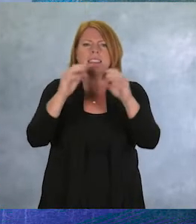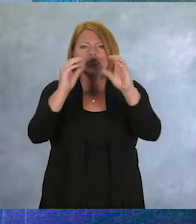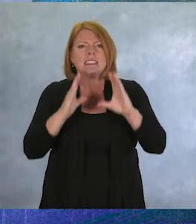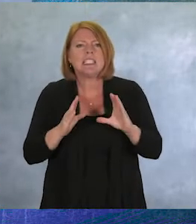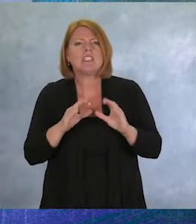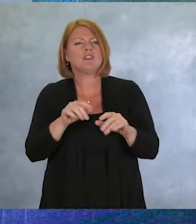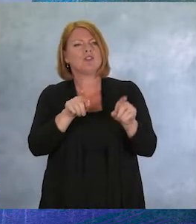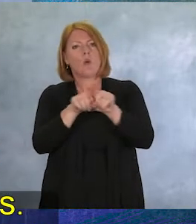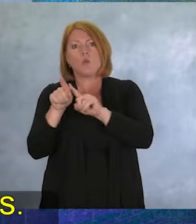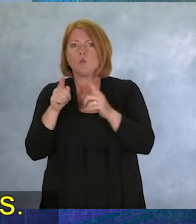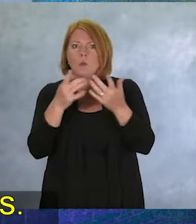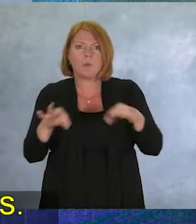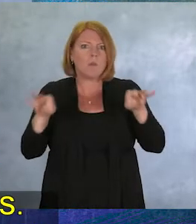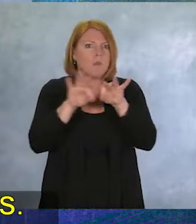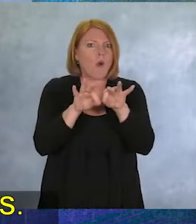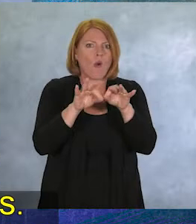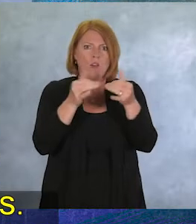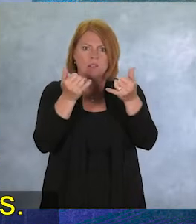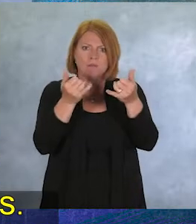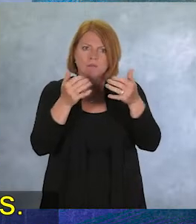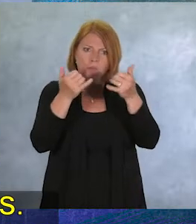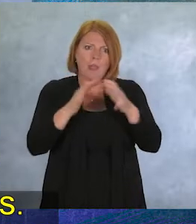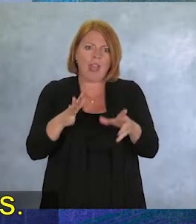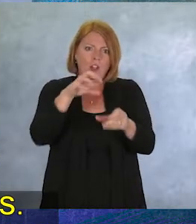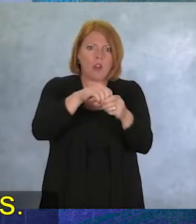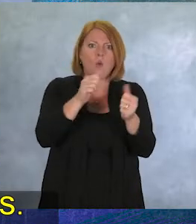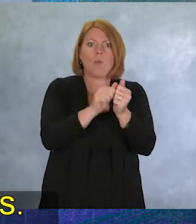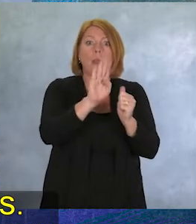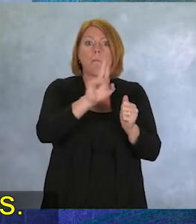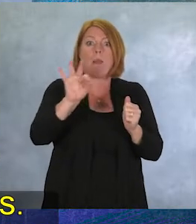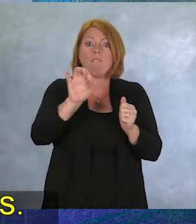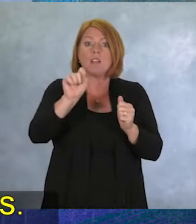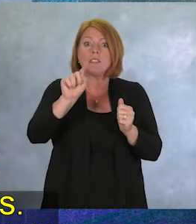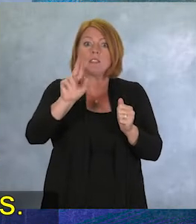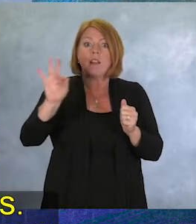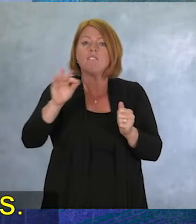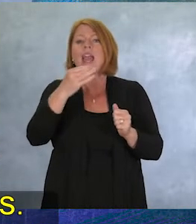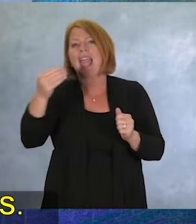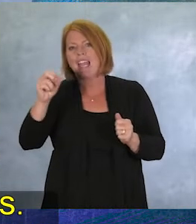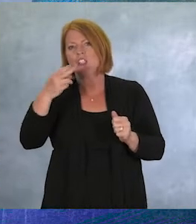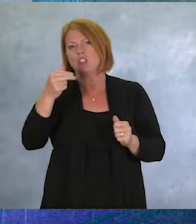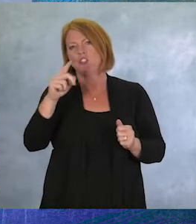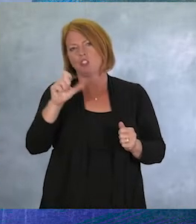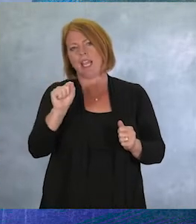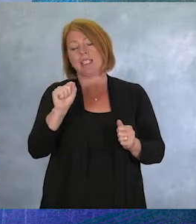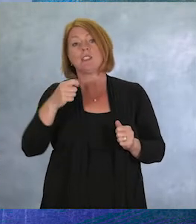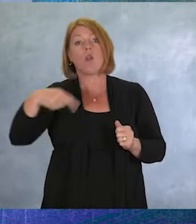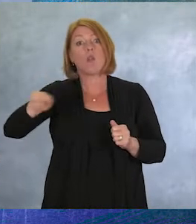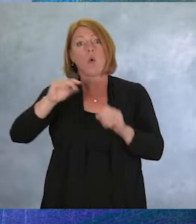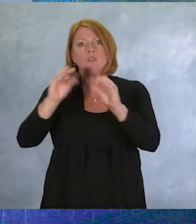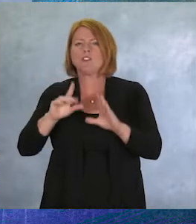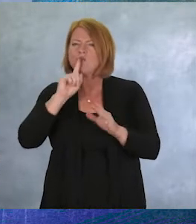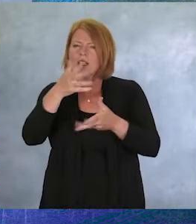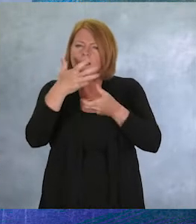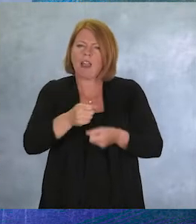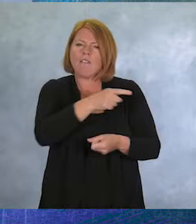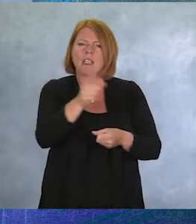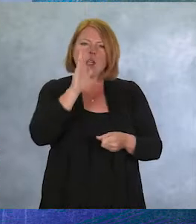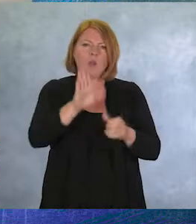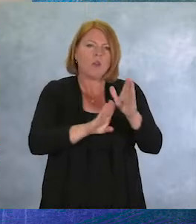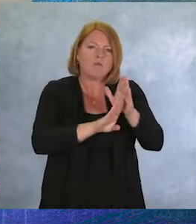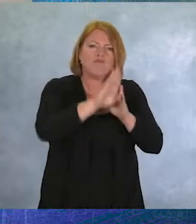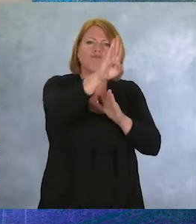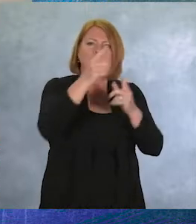being a key player in both Buff Stuff and Shades. His teachers are confident Logan will continue to be very